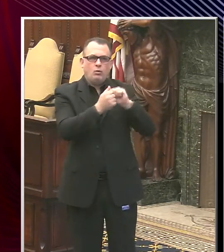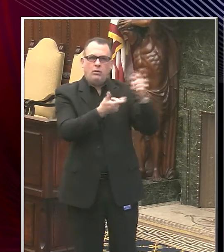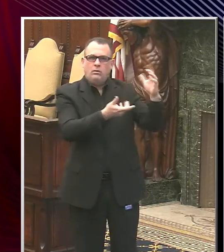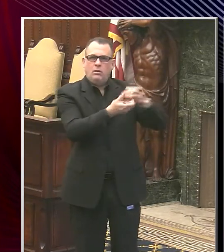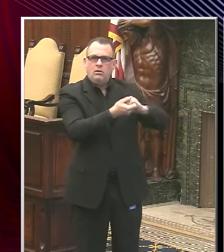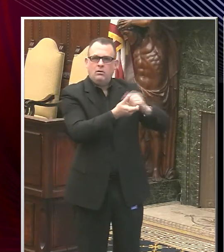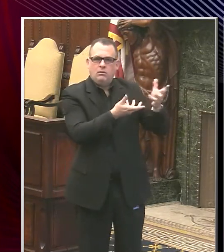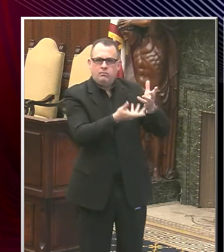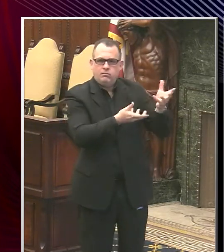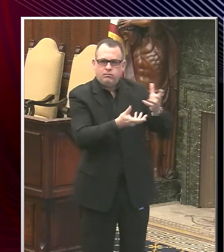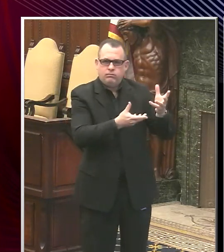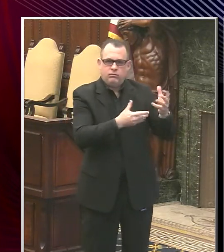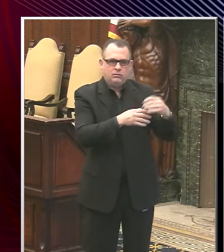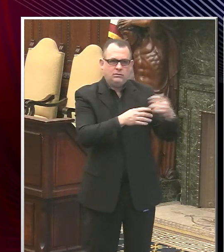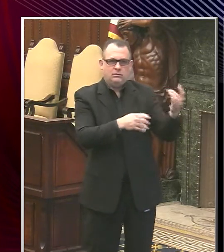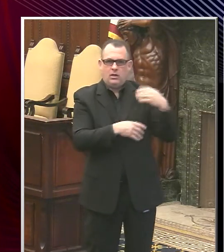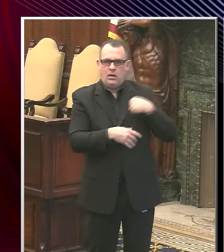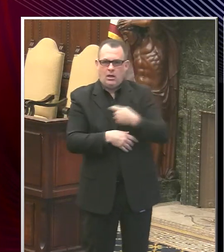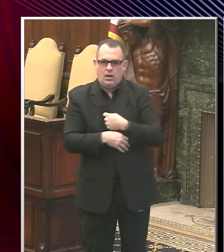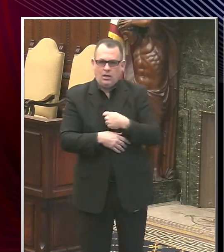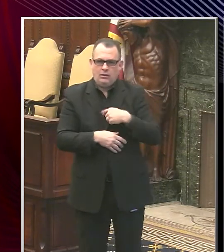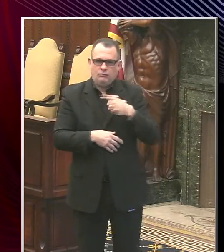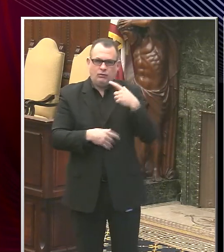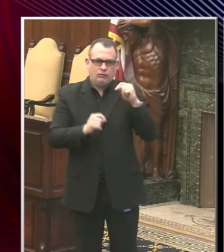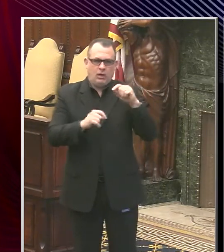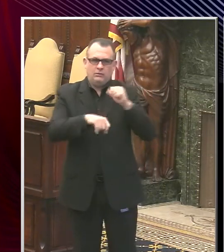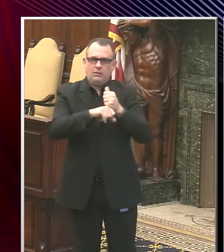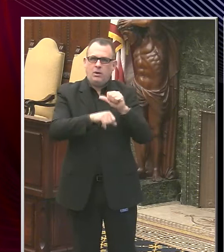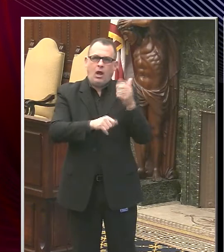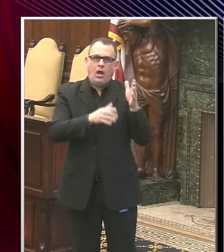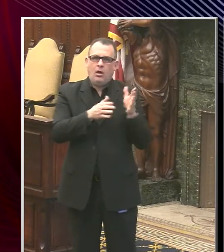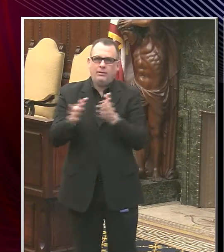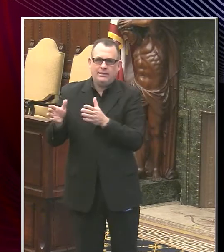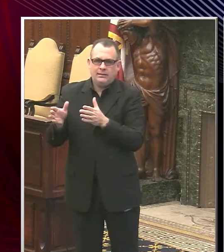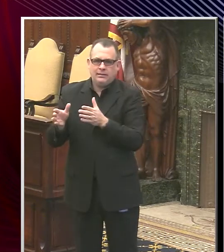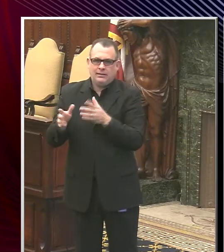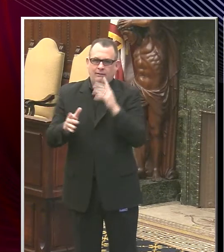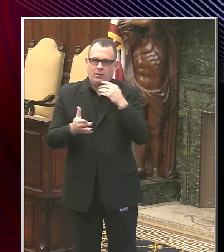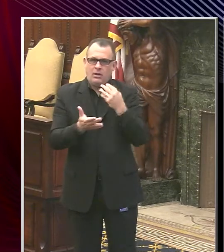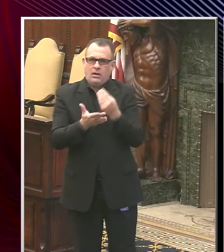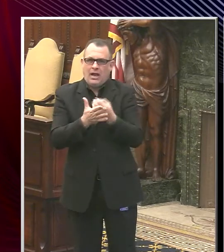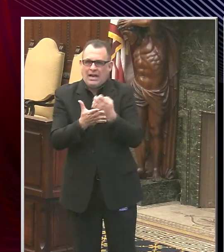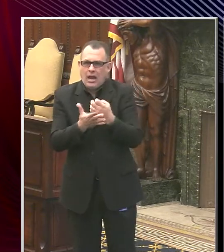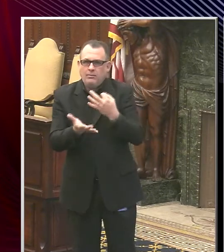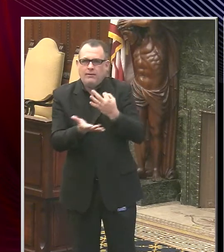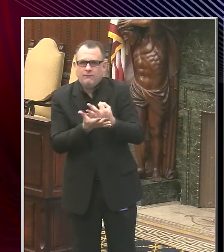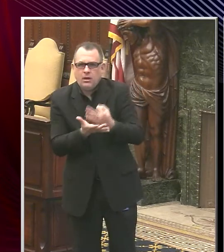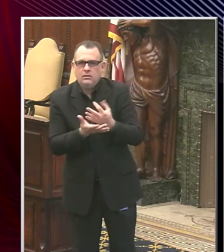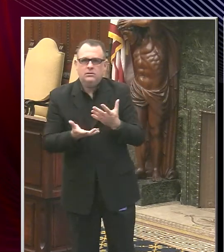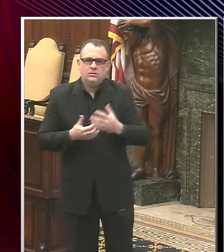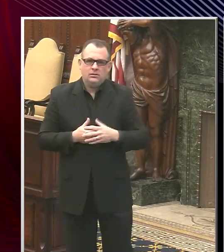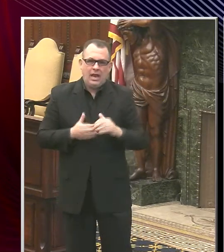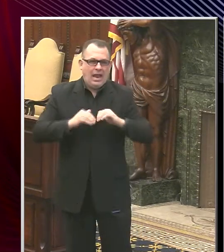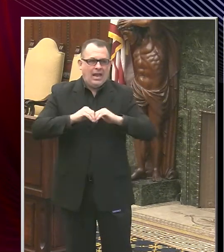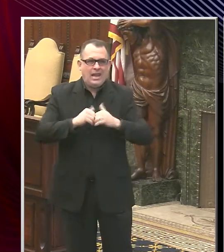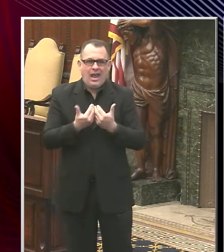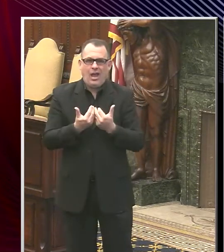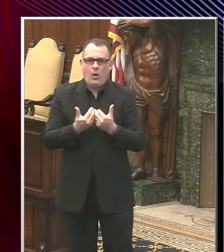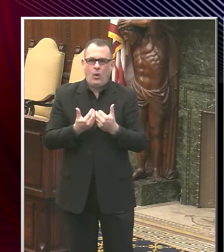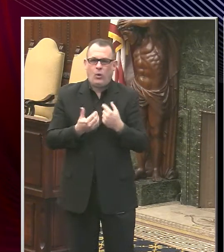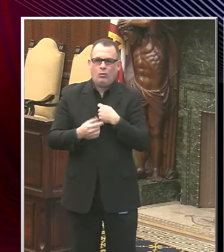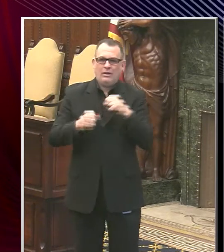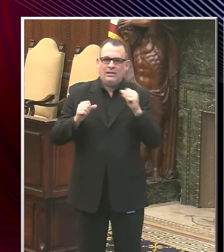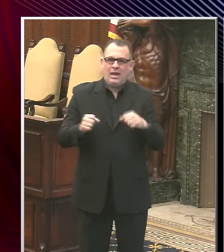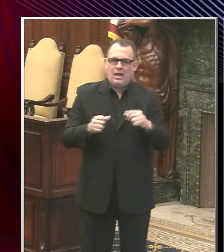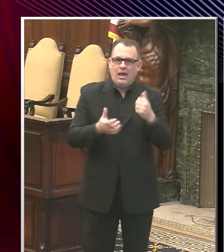what the other elements of the plan will mean for the local economy and what that might mean for our revenue projections.